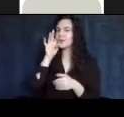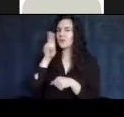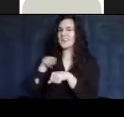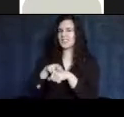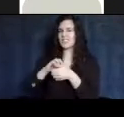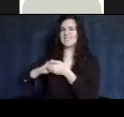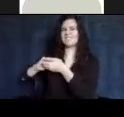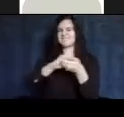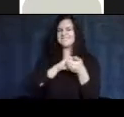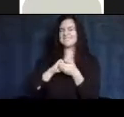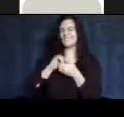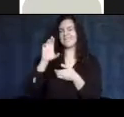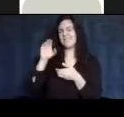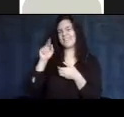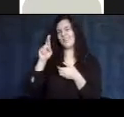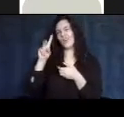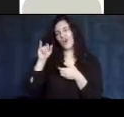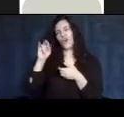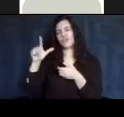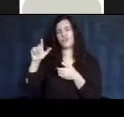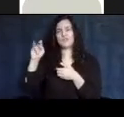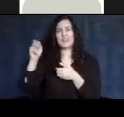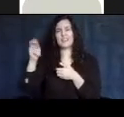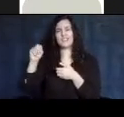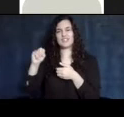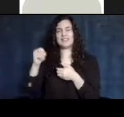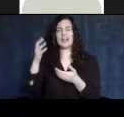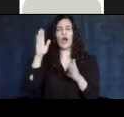excited right now. No, things are crazy, but definitely still, you know,